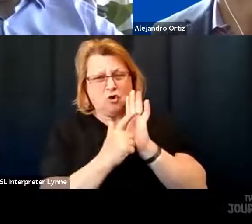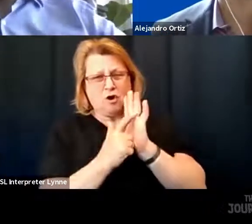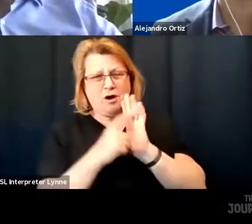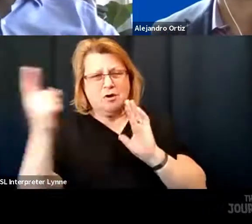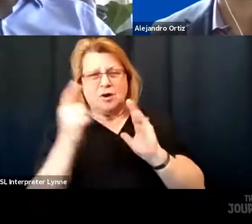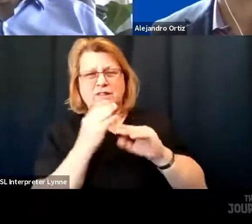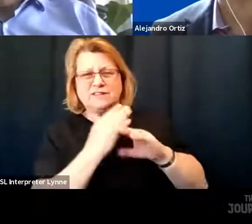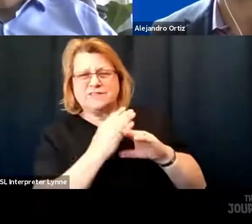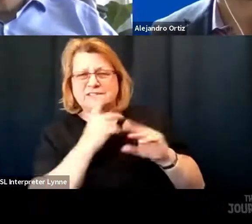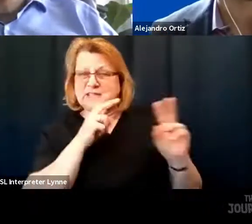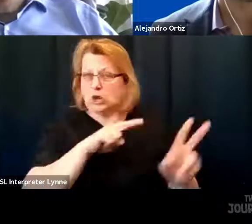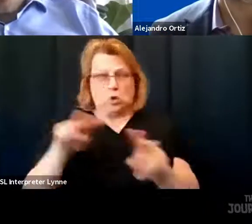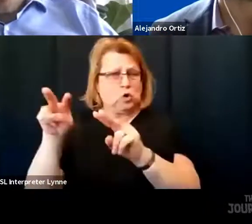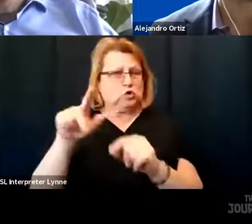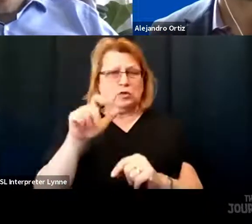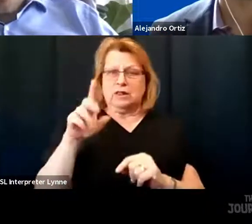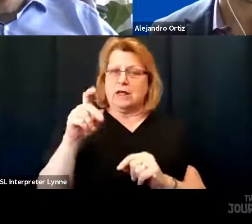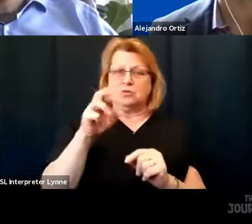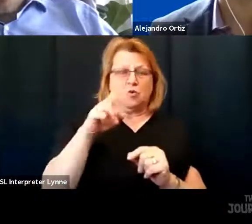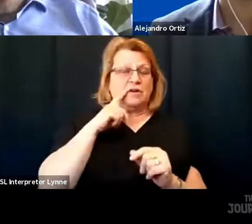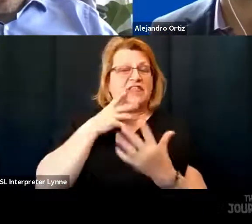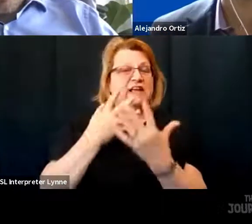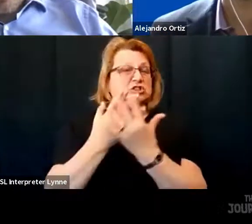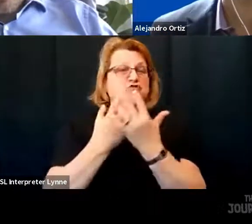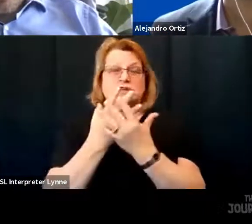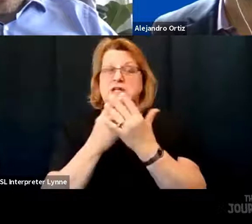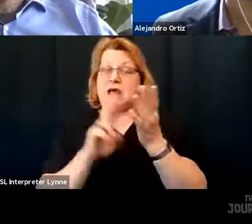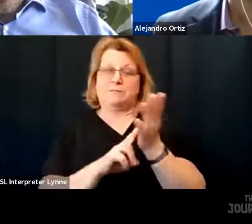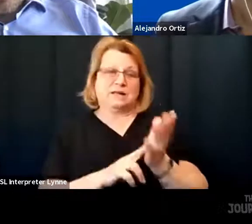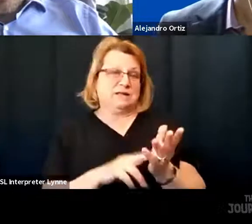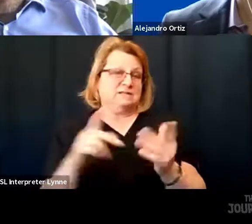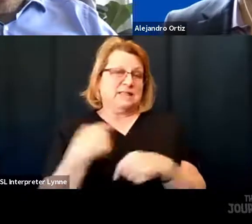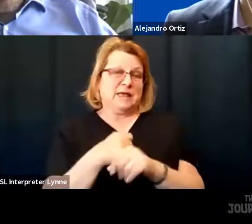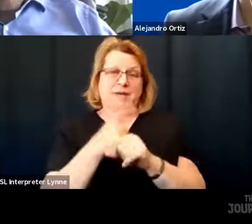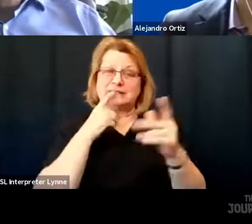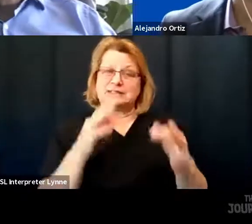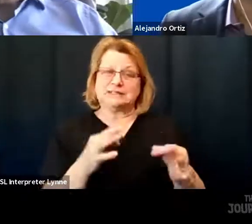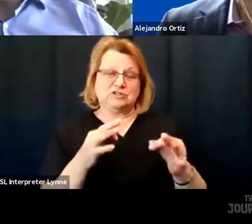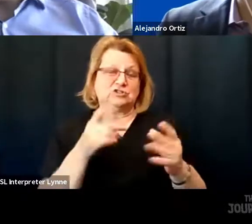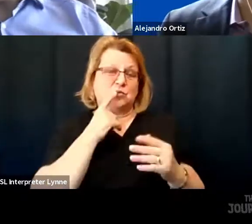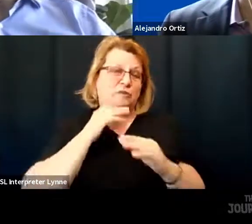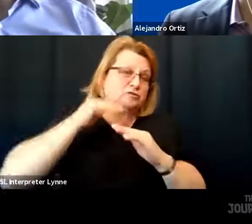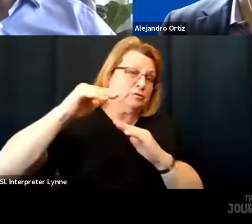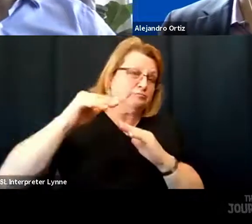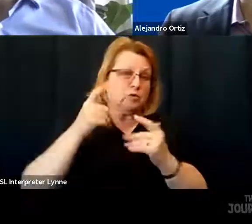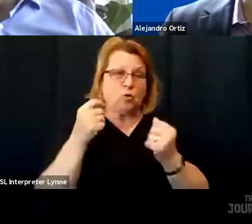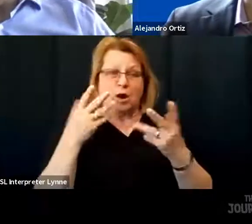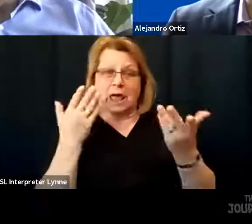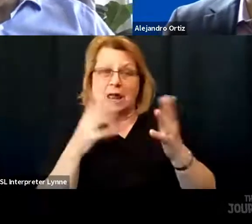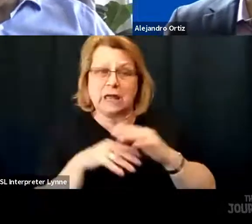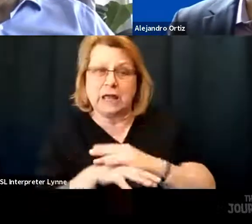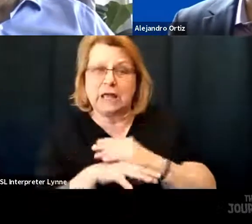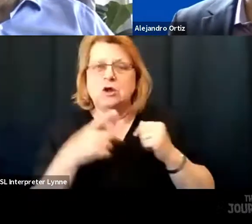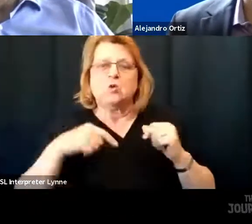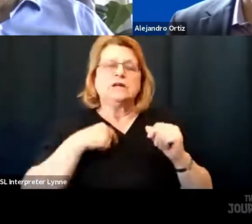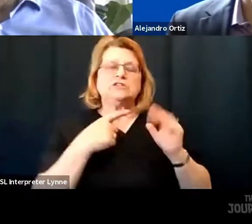to the landlords. They're the ones who are screening applicants and making decisions whether to bar housing or not, it's not us. We just require